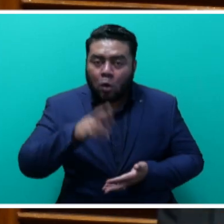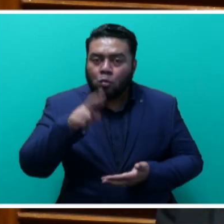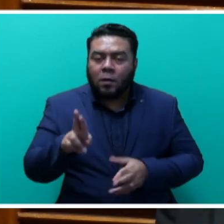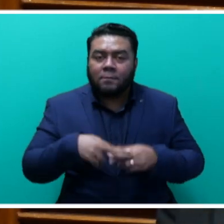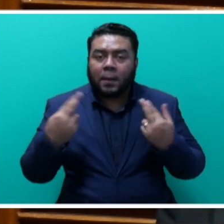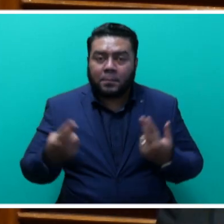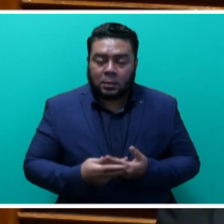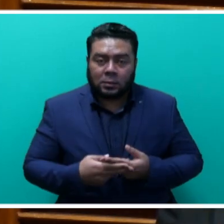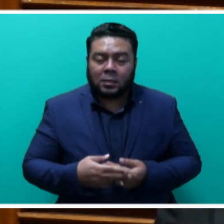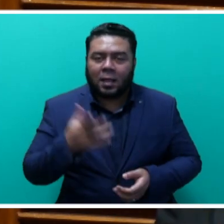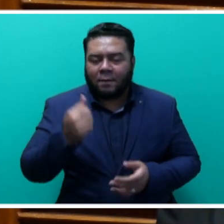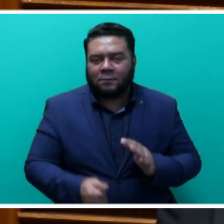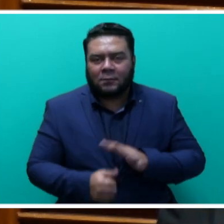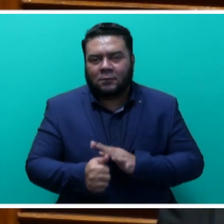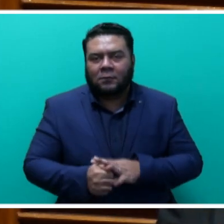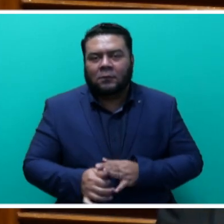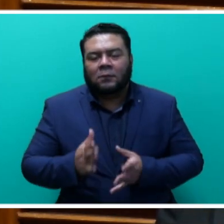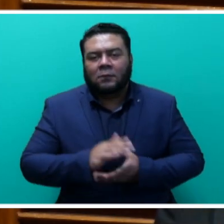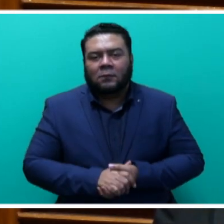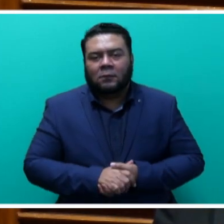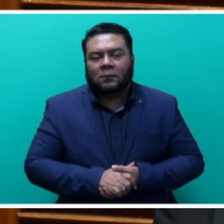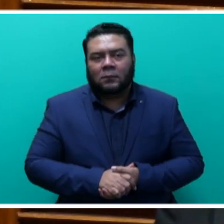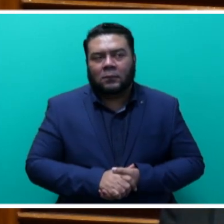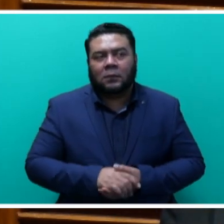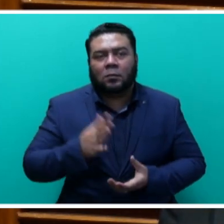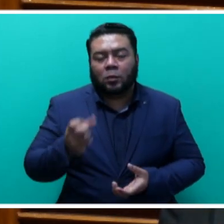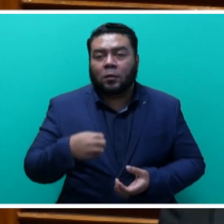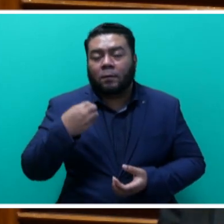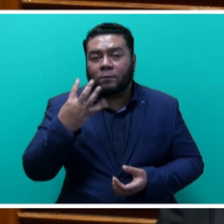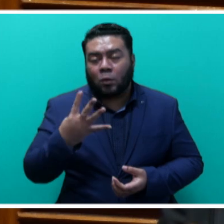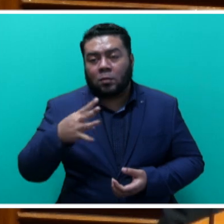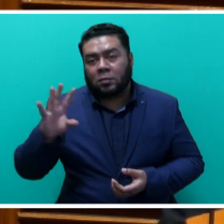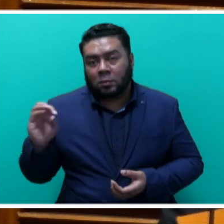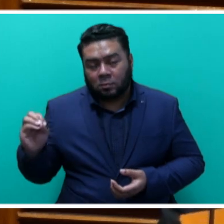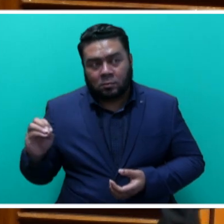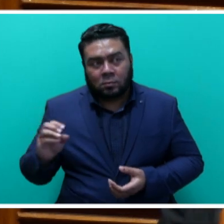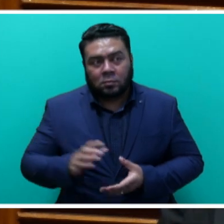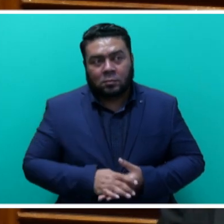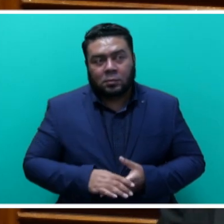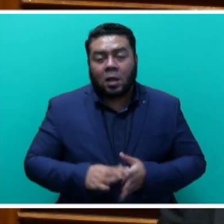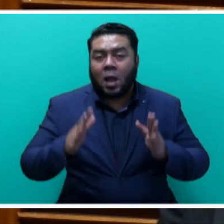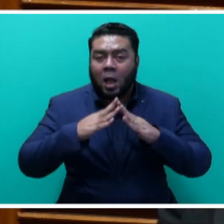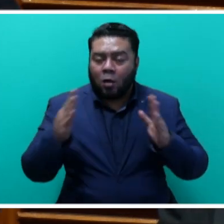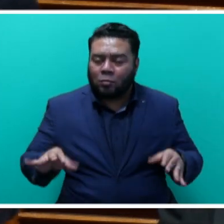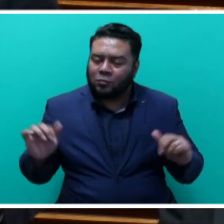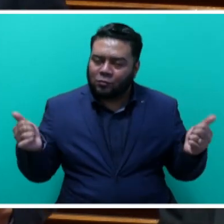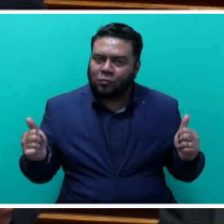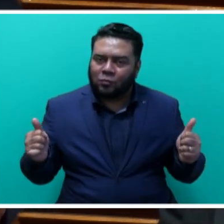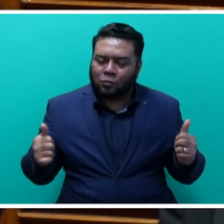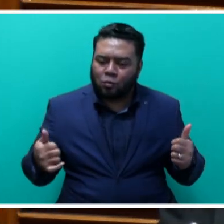families have access to affordable and safe shelter, whether in the form of full house construction, house completion, or